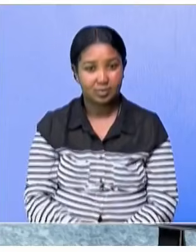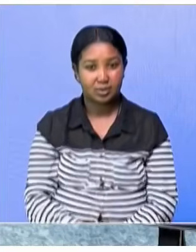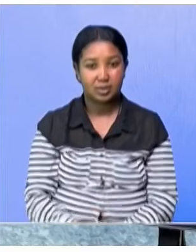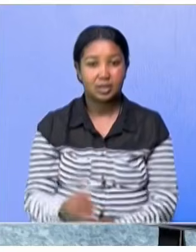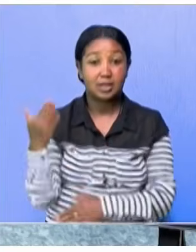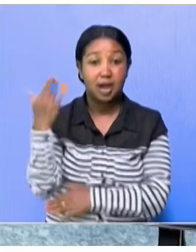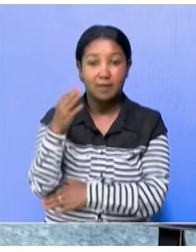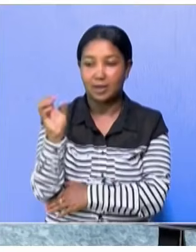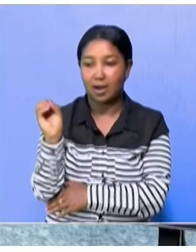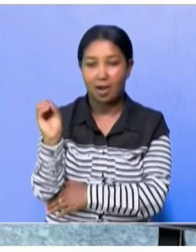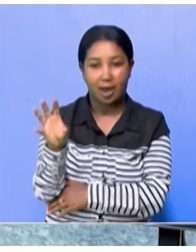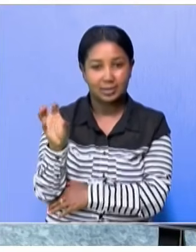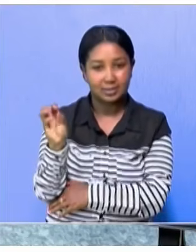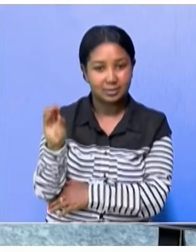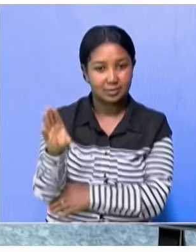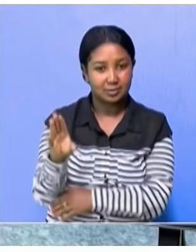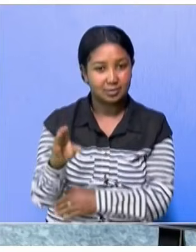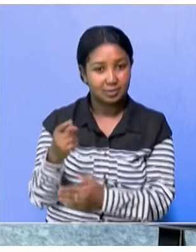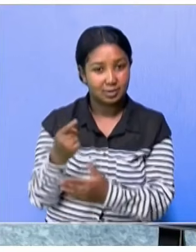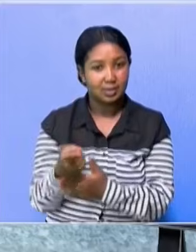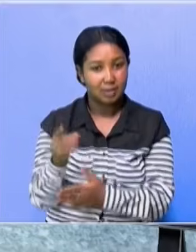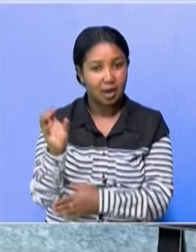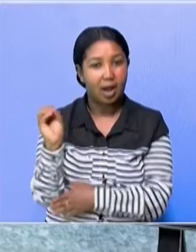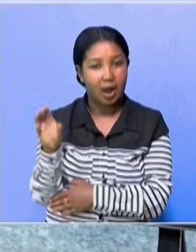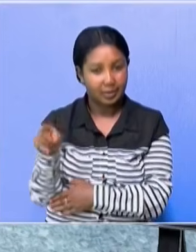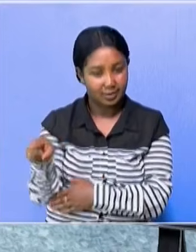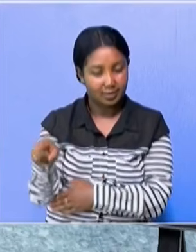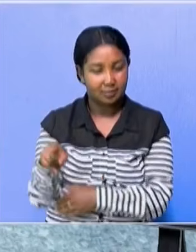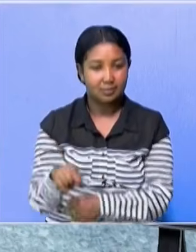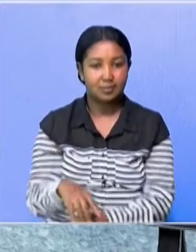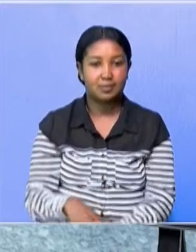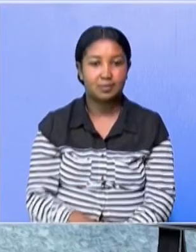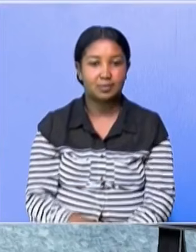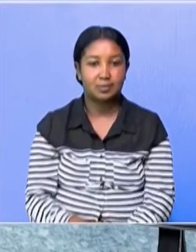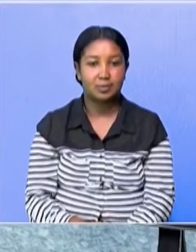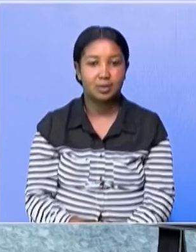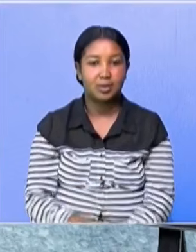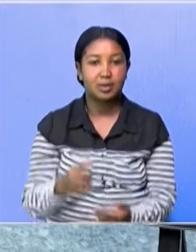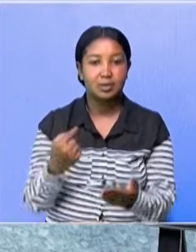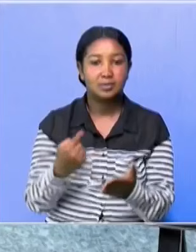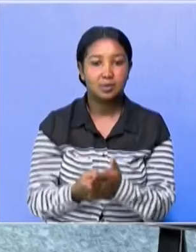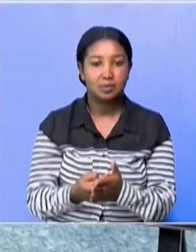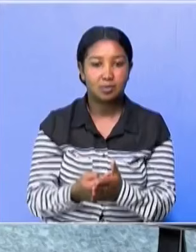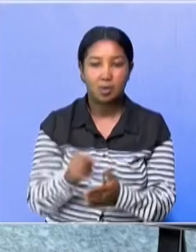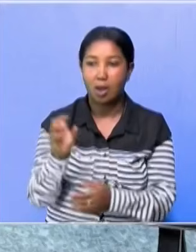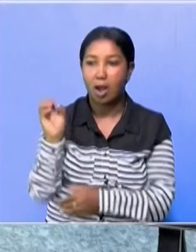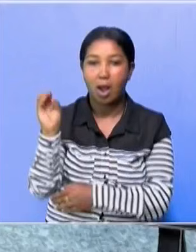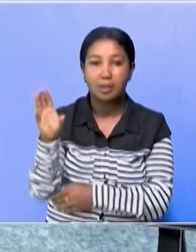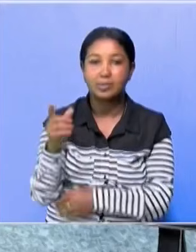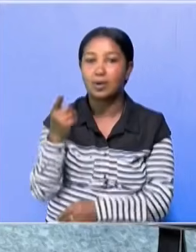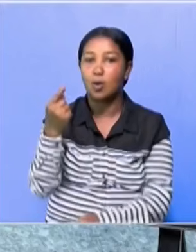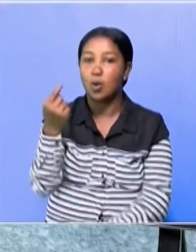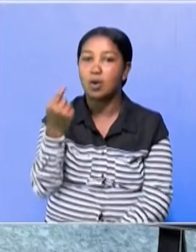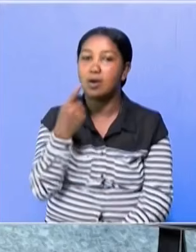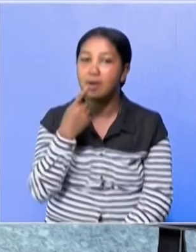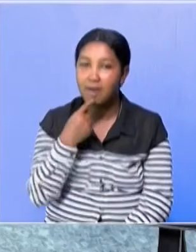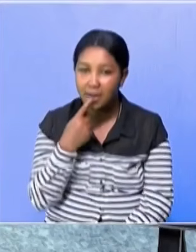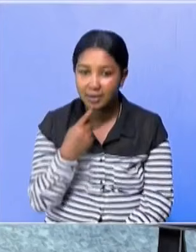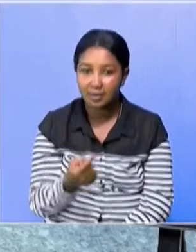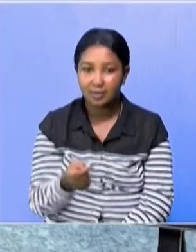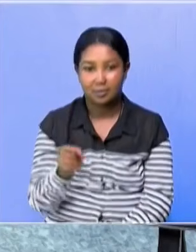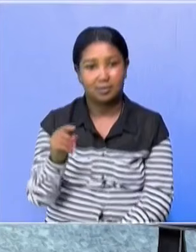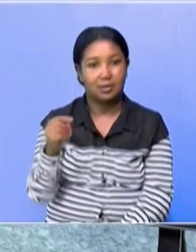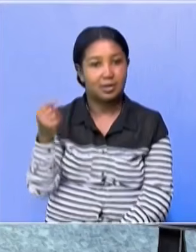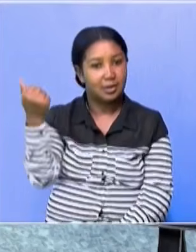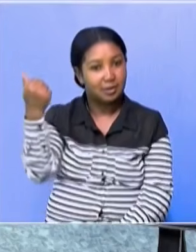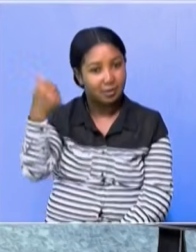Traffic light. This is a light. Yeah, it is standard for referring to what? The red and what? The green